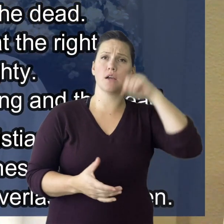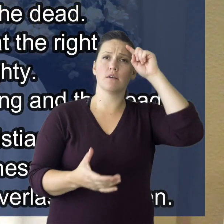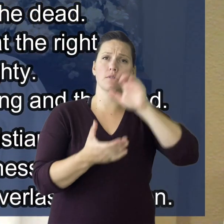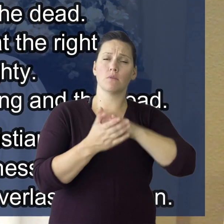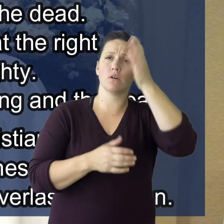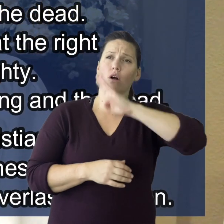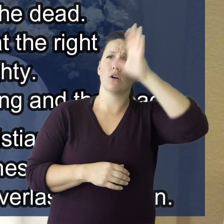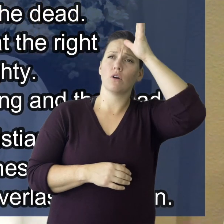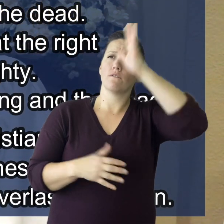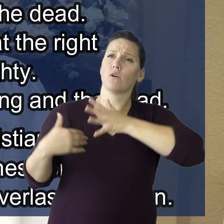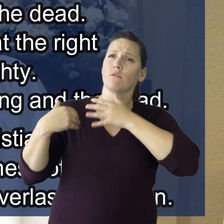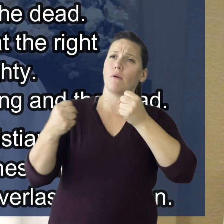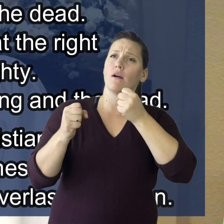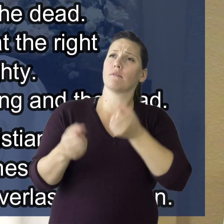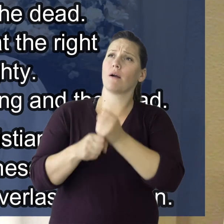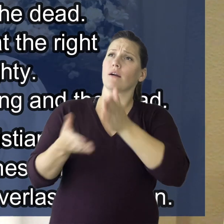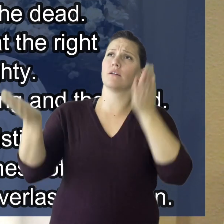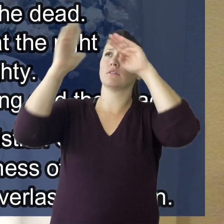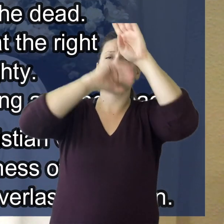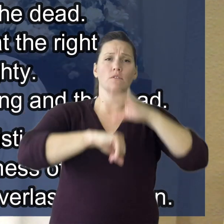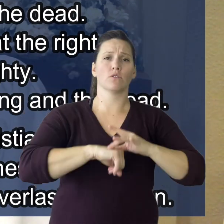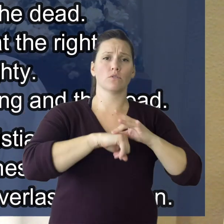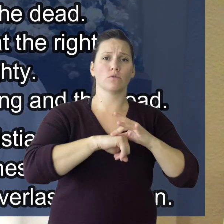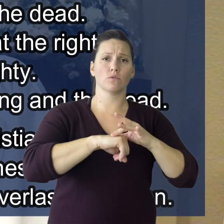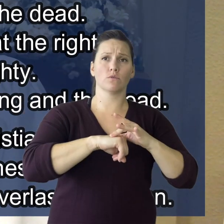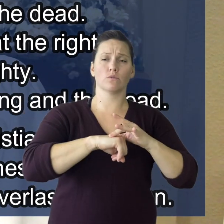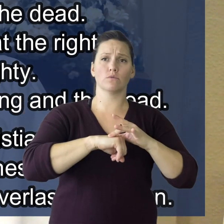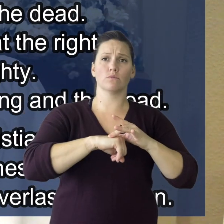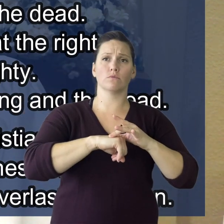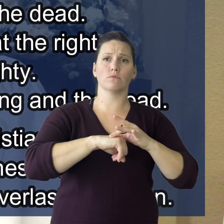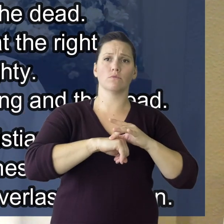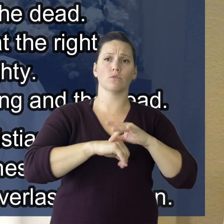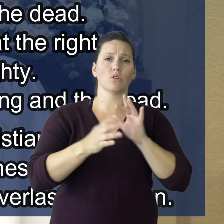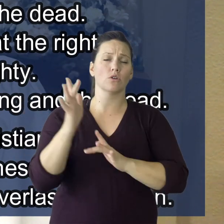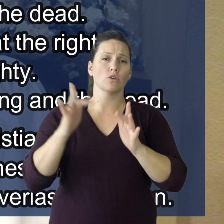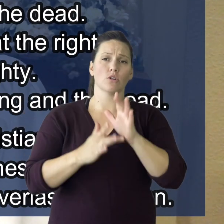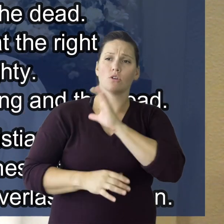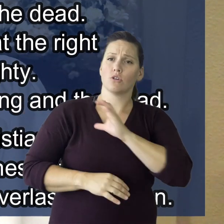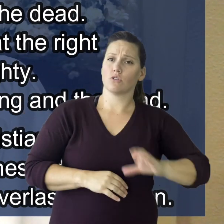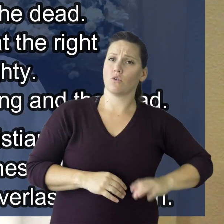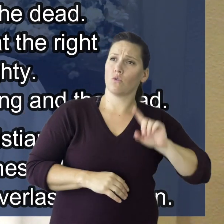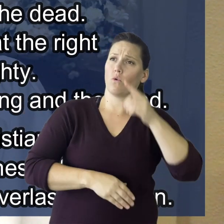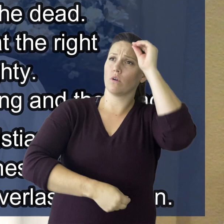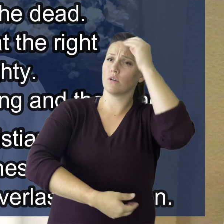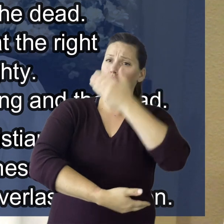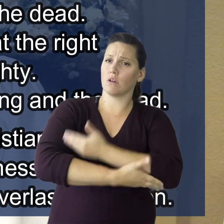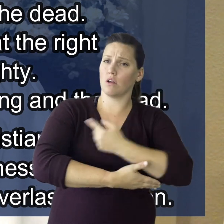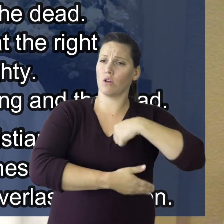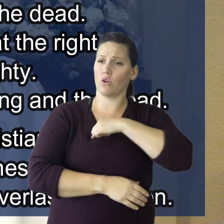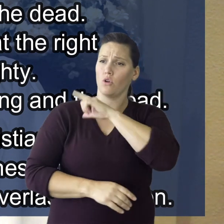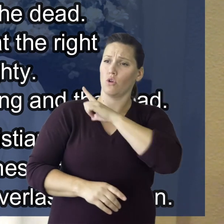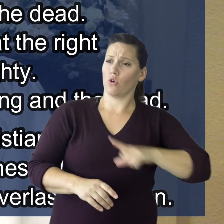I believe in God the Father Almighty, maker of heaven and earth, and in Jesus Christ, his